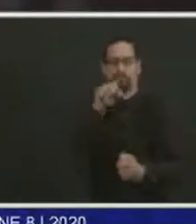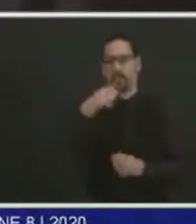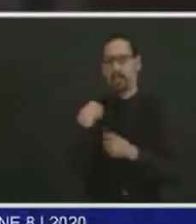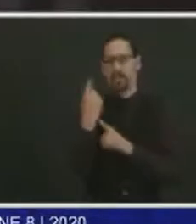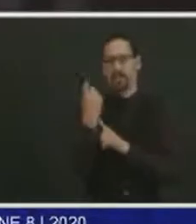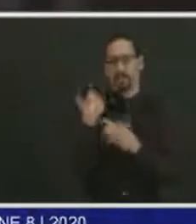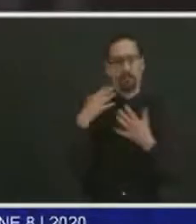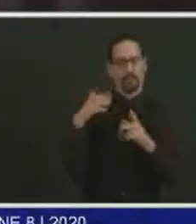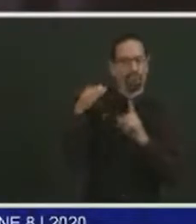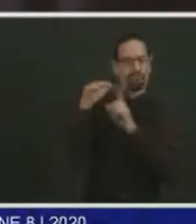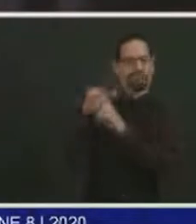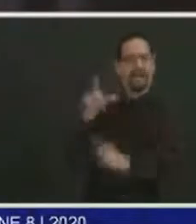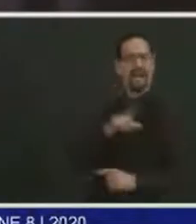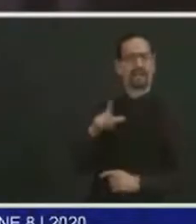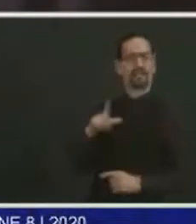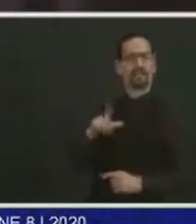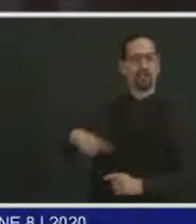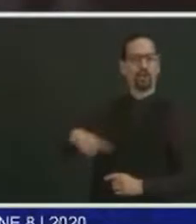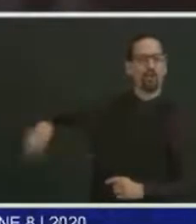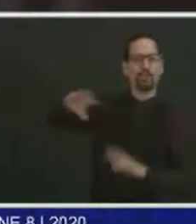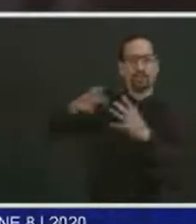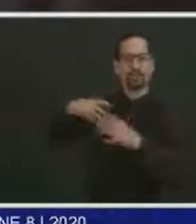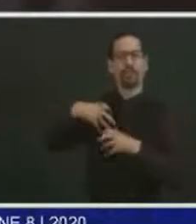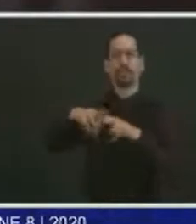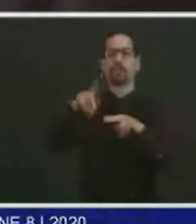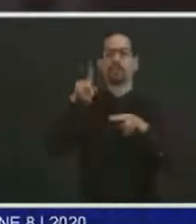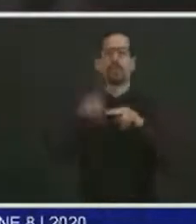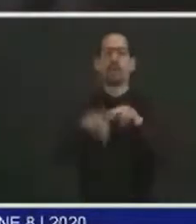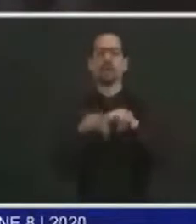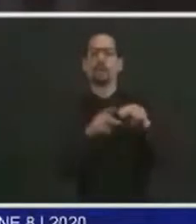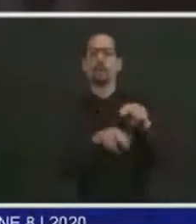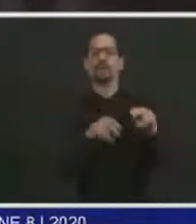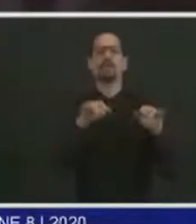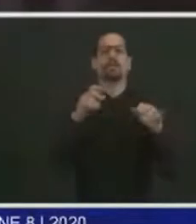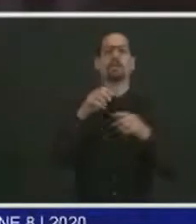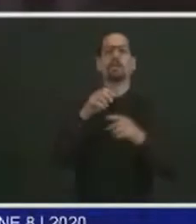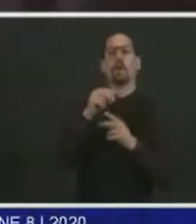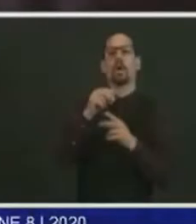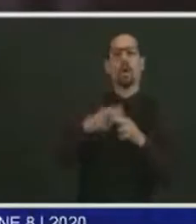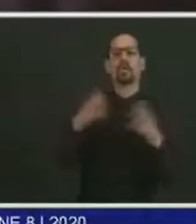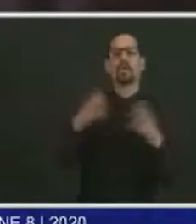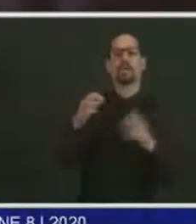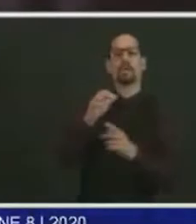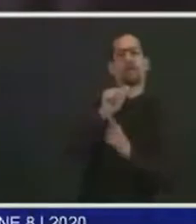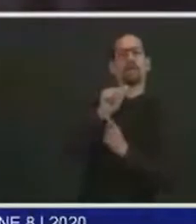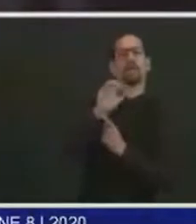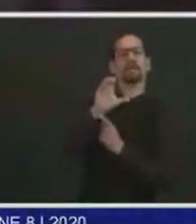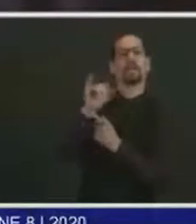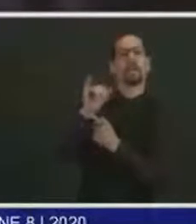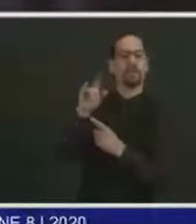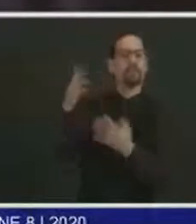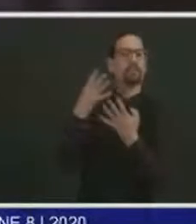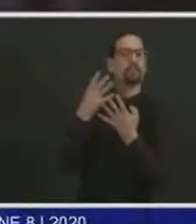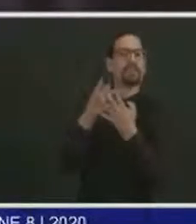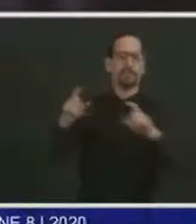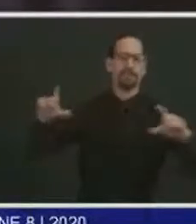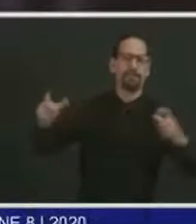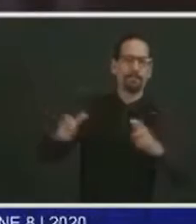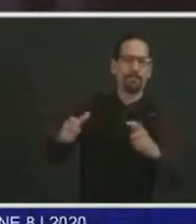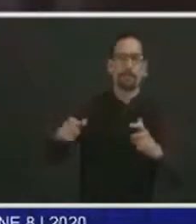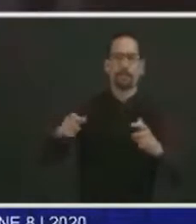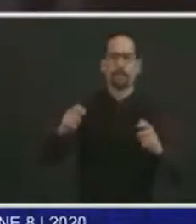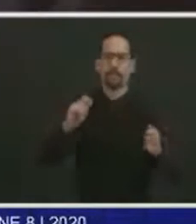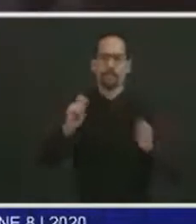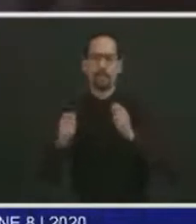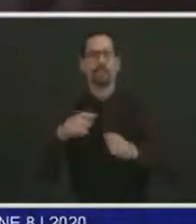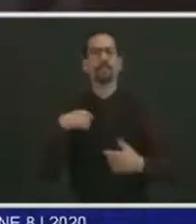move on, which was reducing the size of the ACI. A couple of years ago, I put forth sweeping legislation to change probation